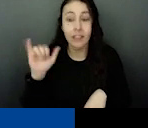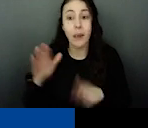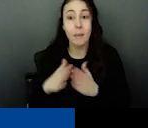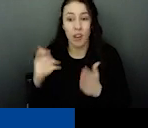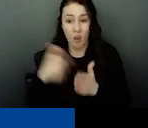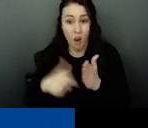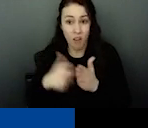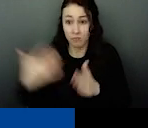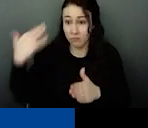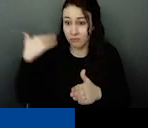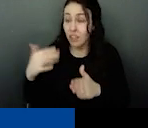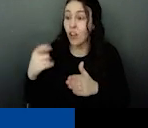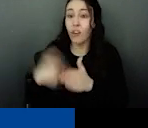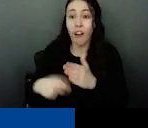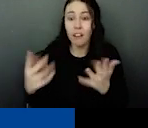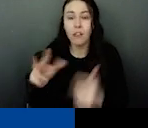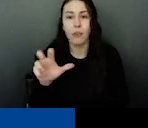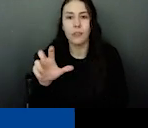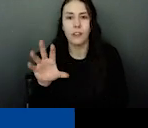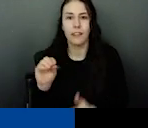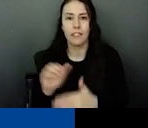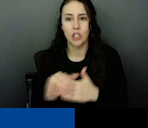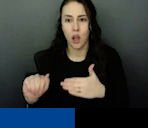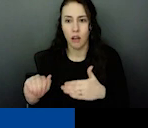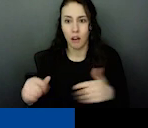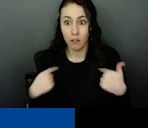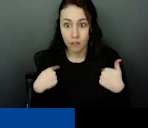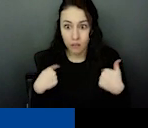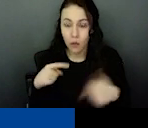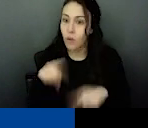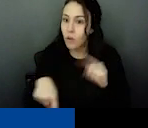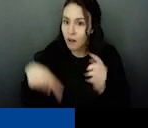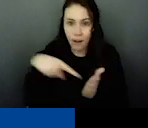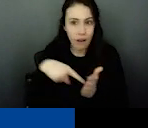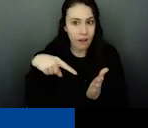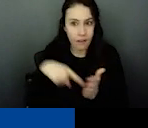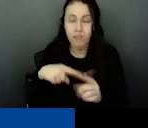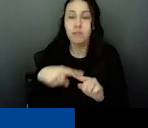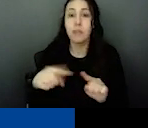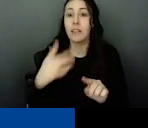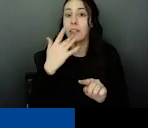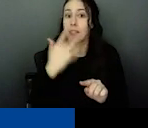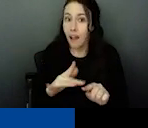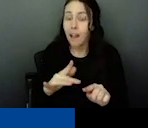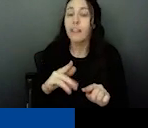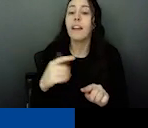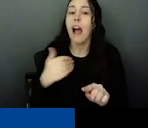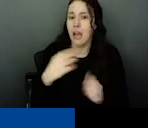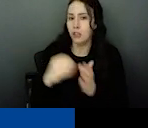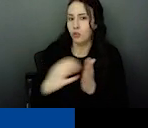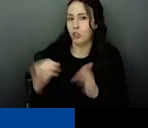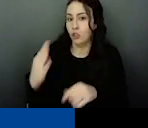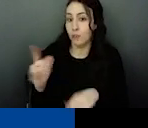then $350. I could not afford it, but luckily I did have a student job at the